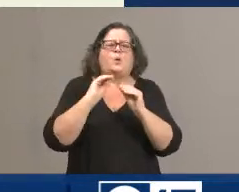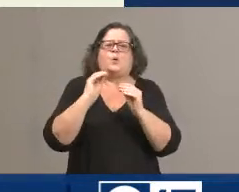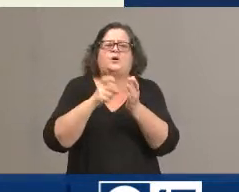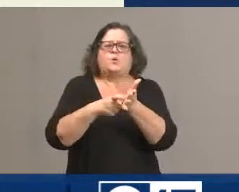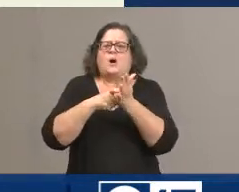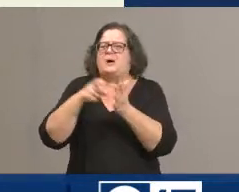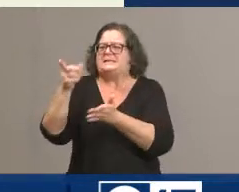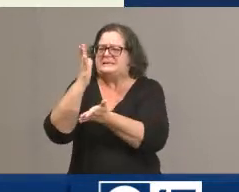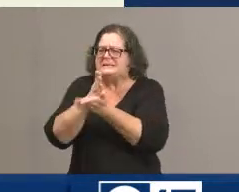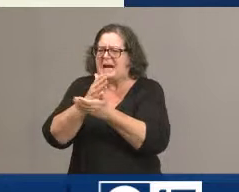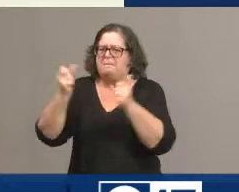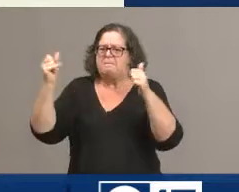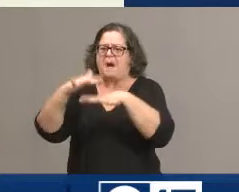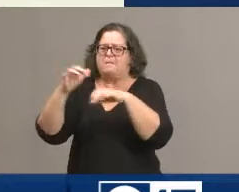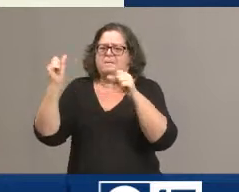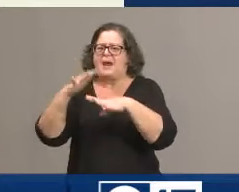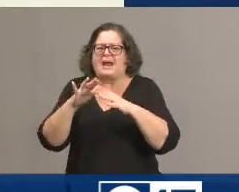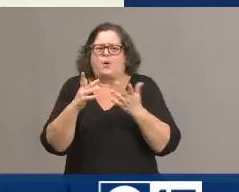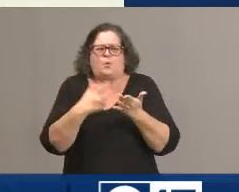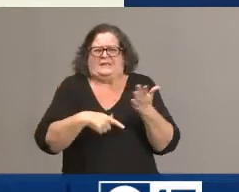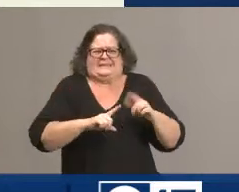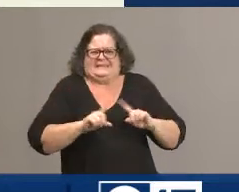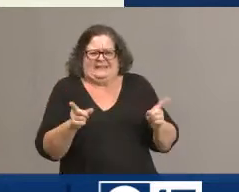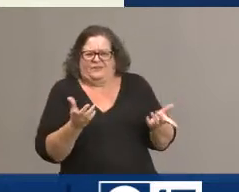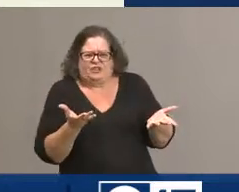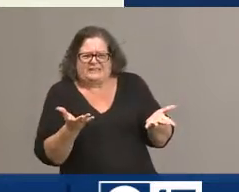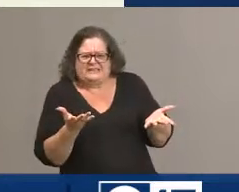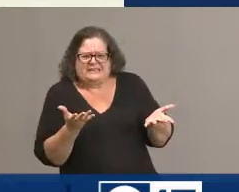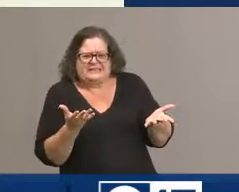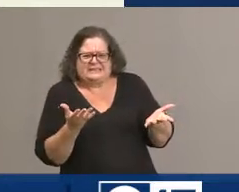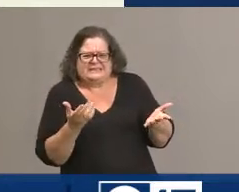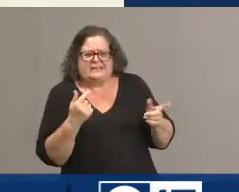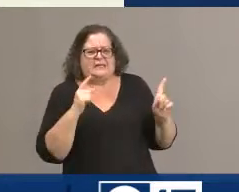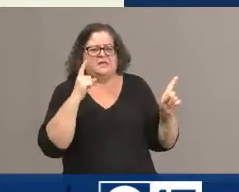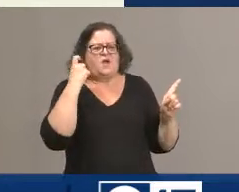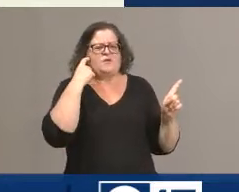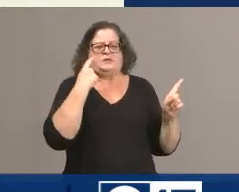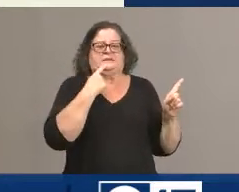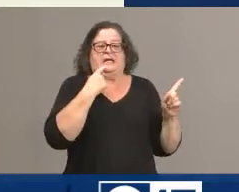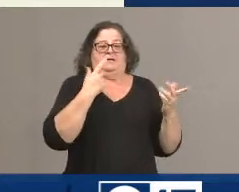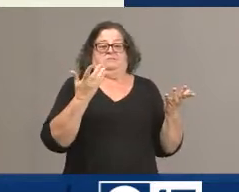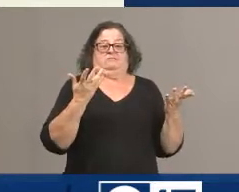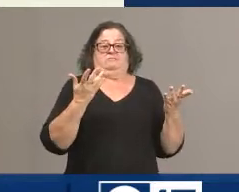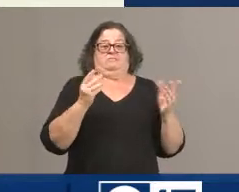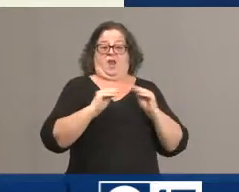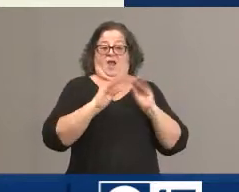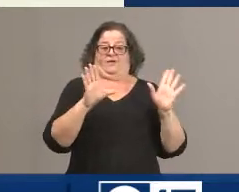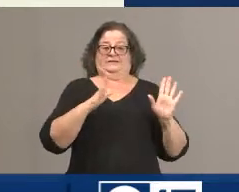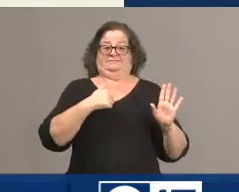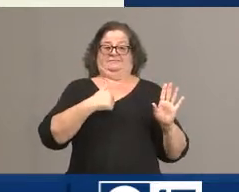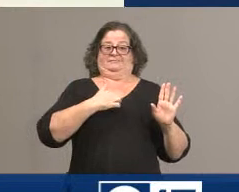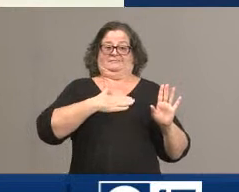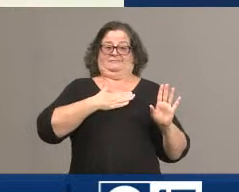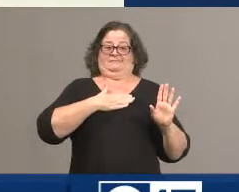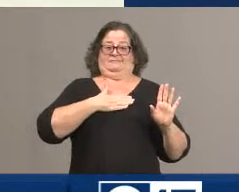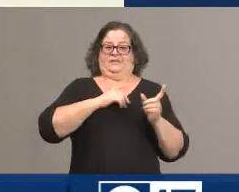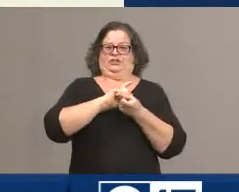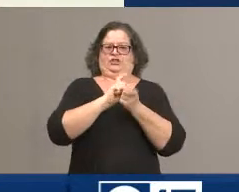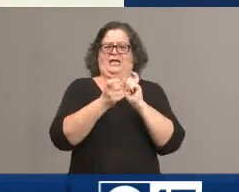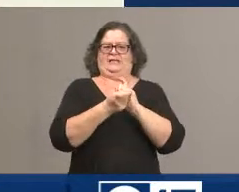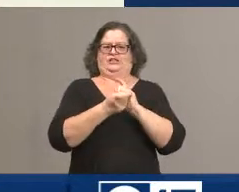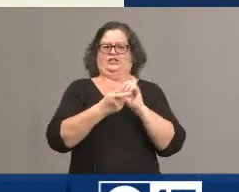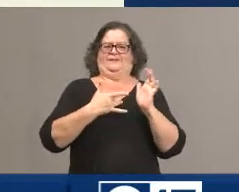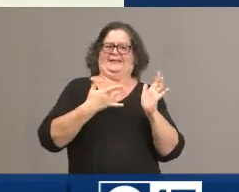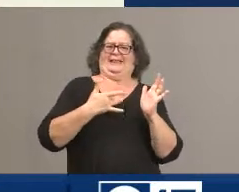in tone and direction because of the change in direction of the trajectory of